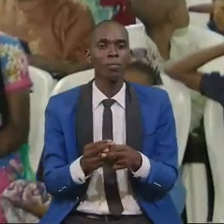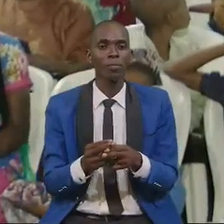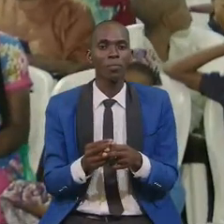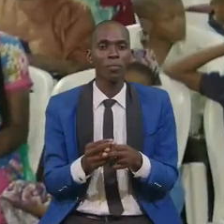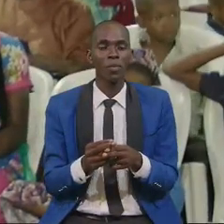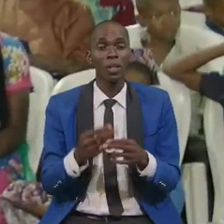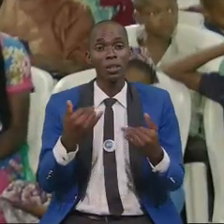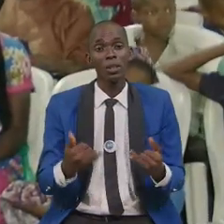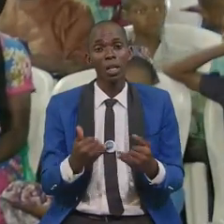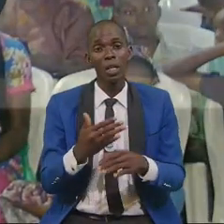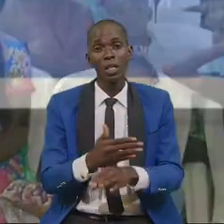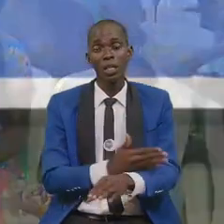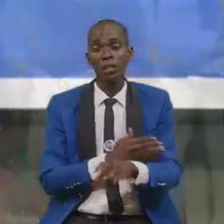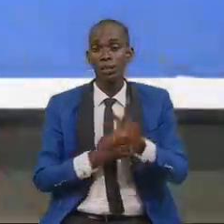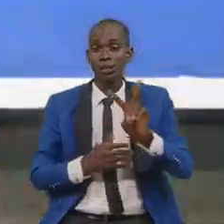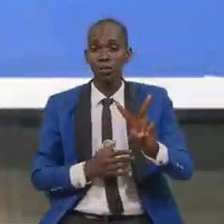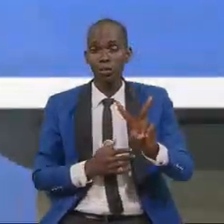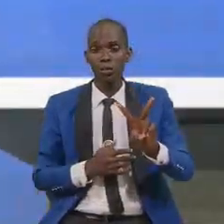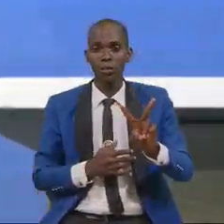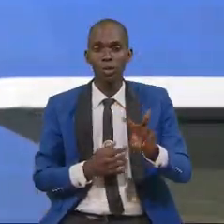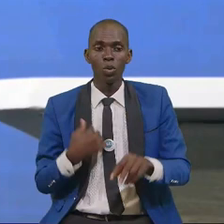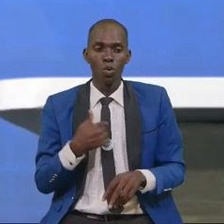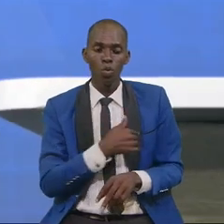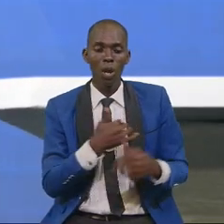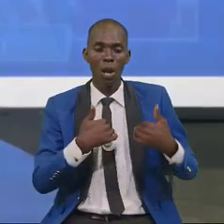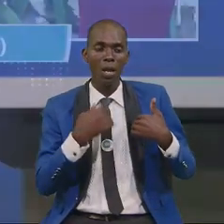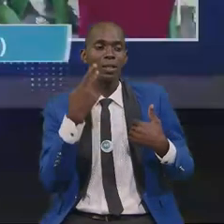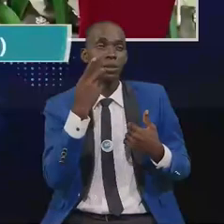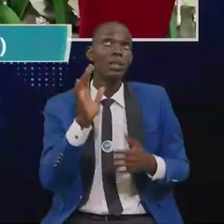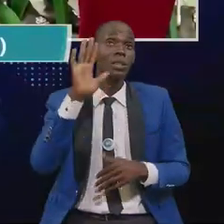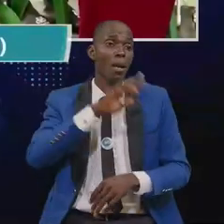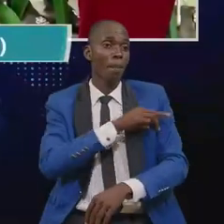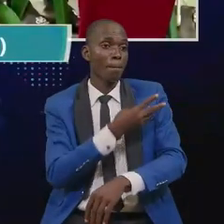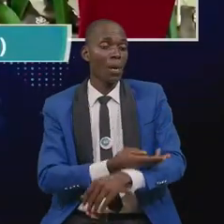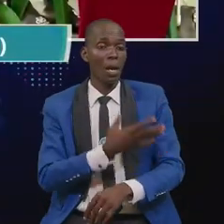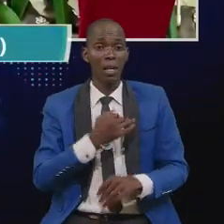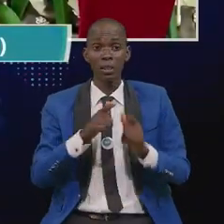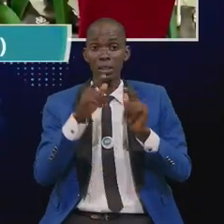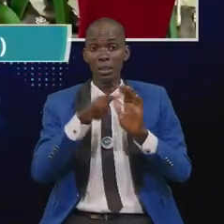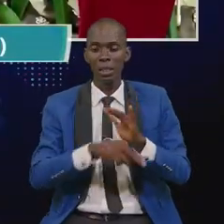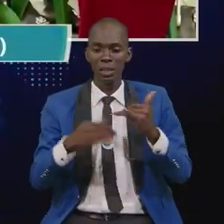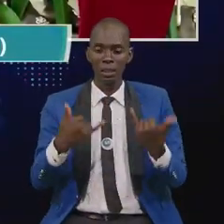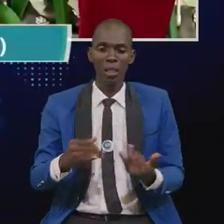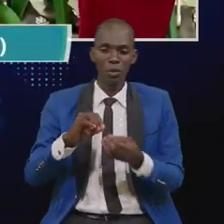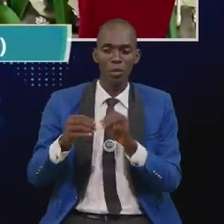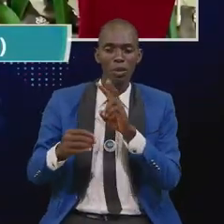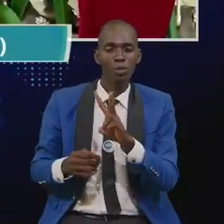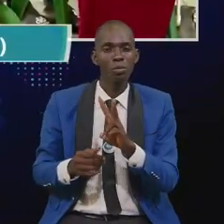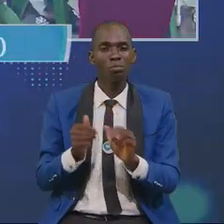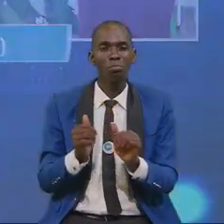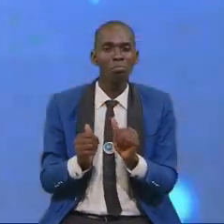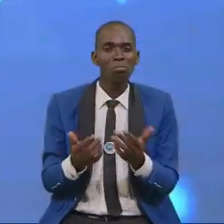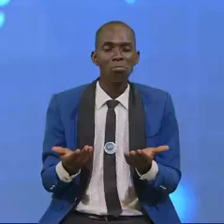number two. We've seen his might and his majesty. Now we're looking at number two, which is